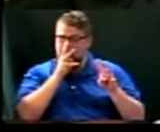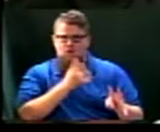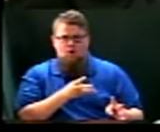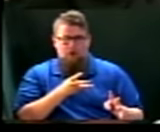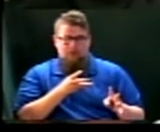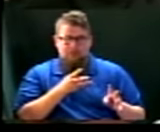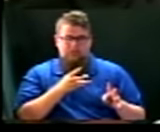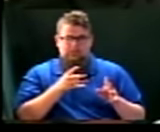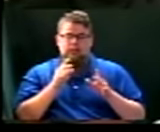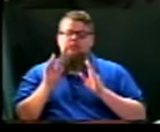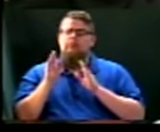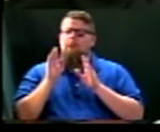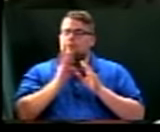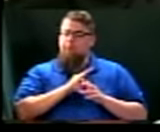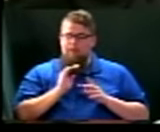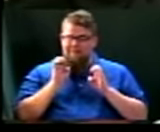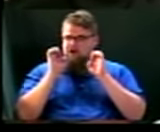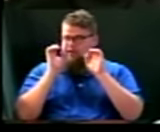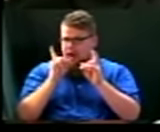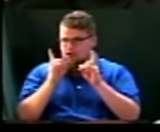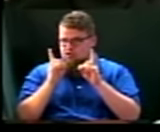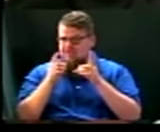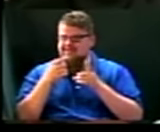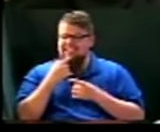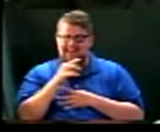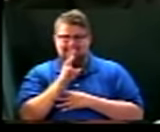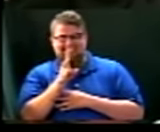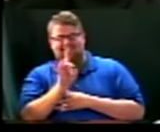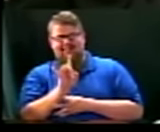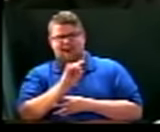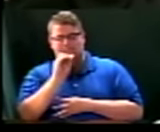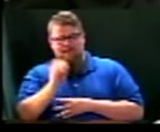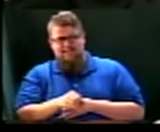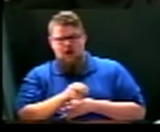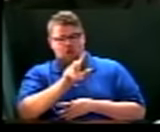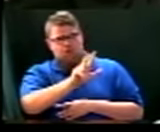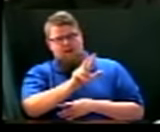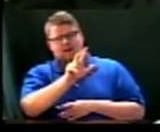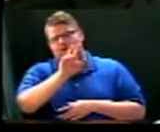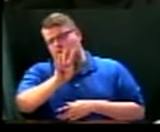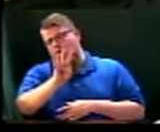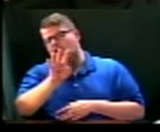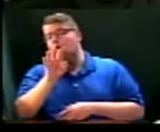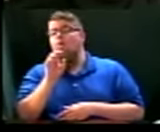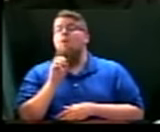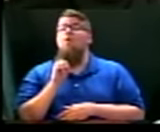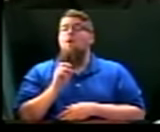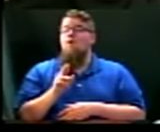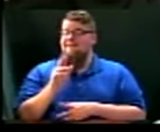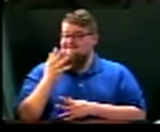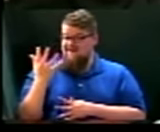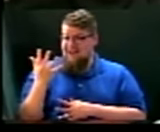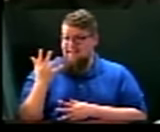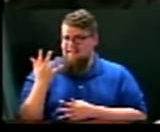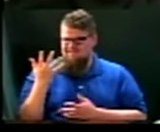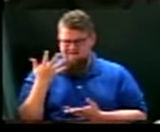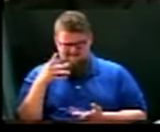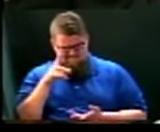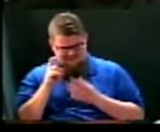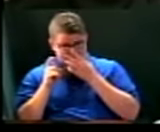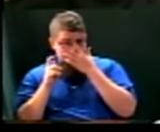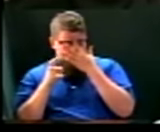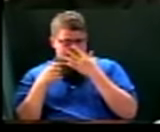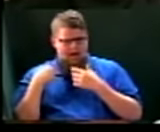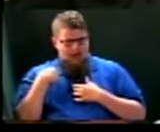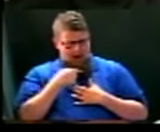Education recently posted that 78% of teachers were scored a 3, 4, or 5. Is that supposed to keep those of us that